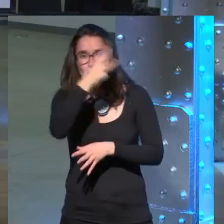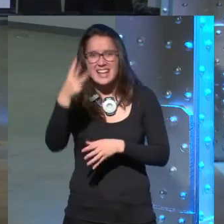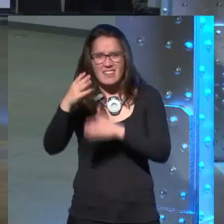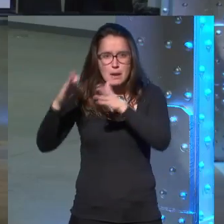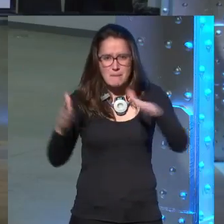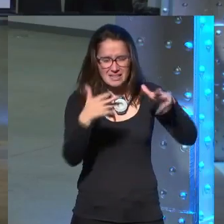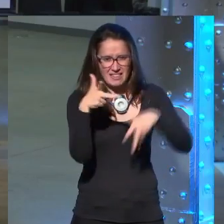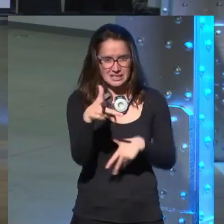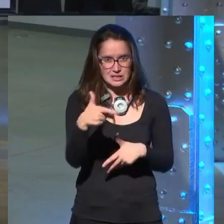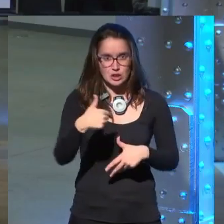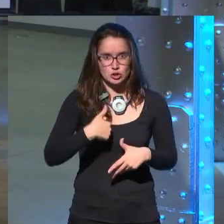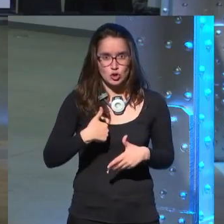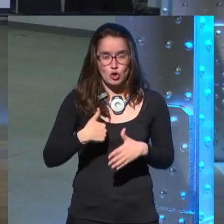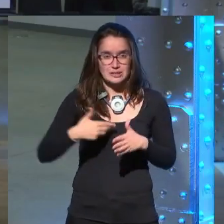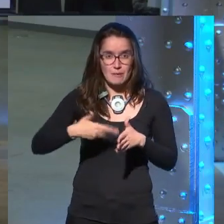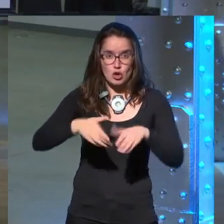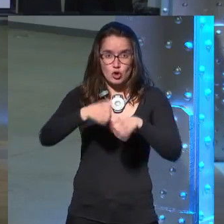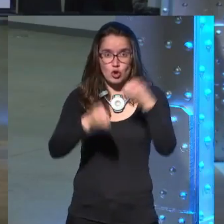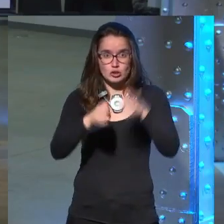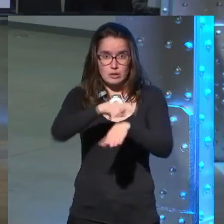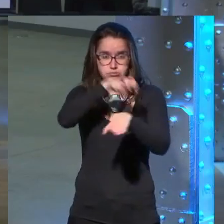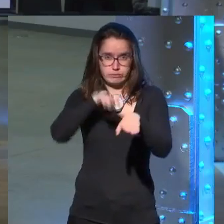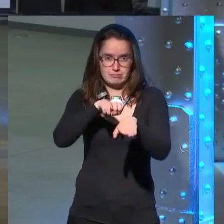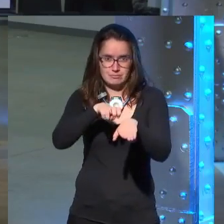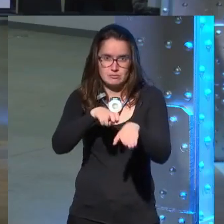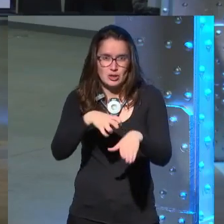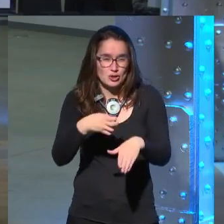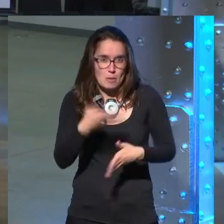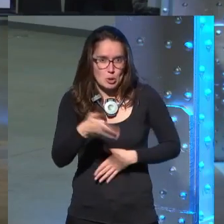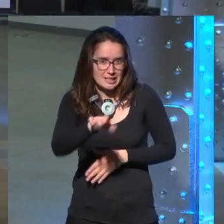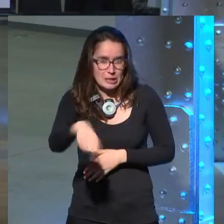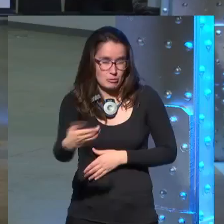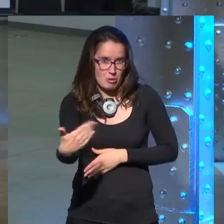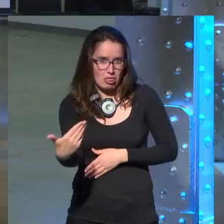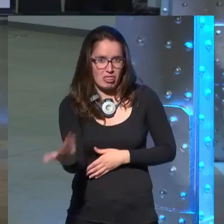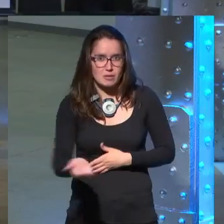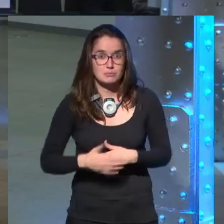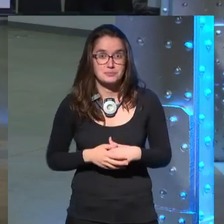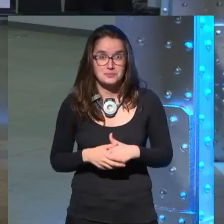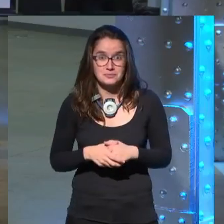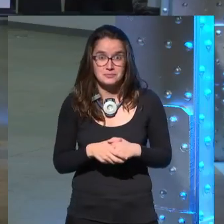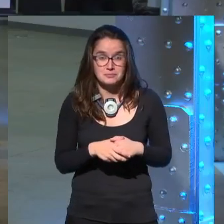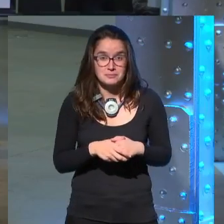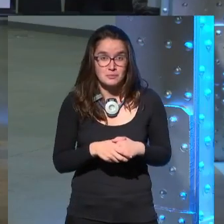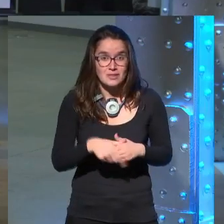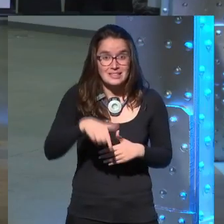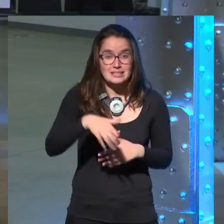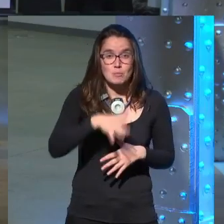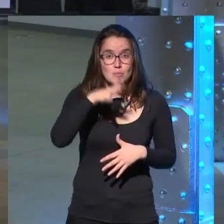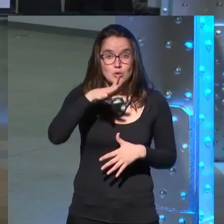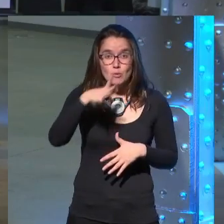the back of the car. But actually, this is the heart of why this thing we can't predict